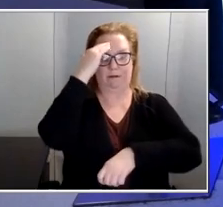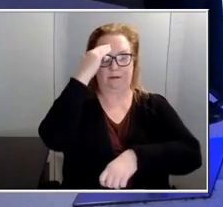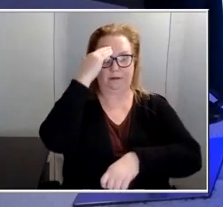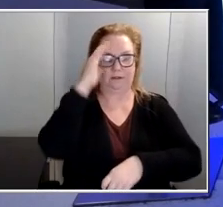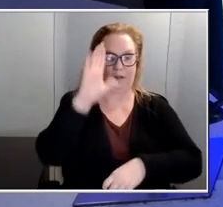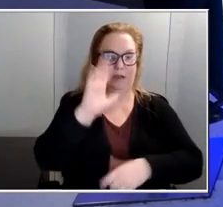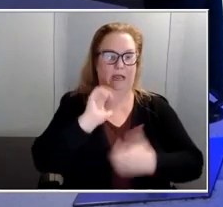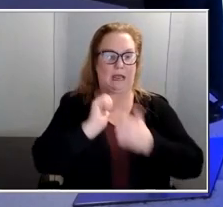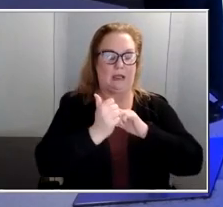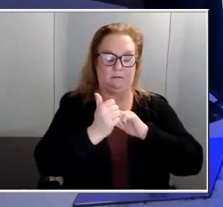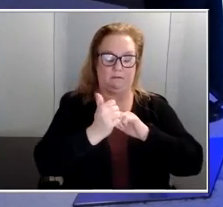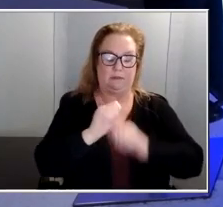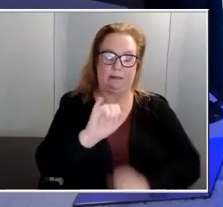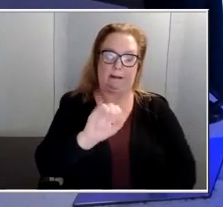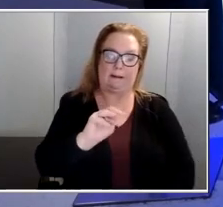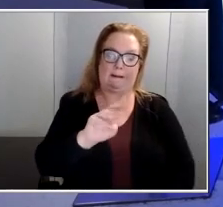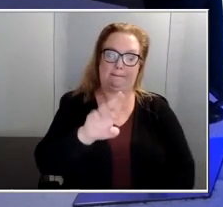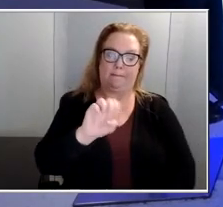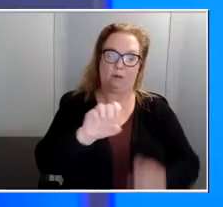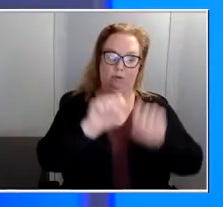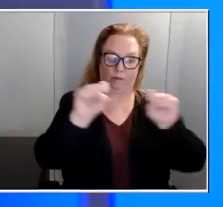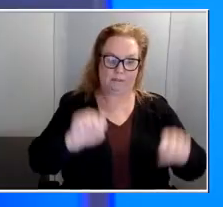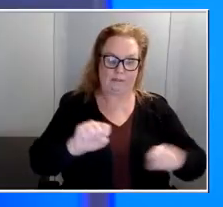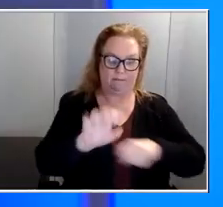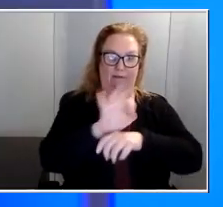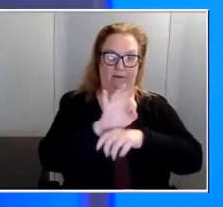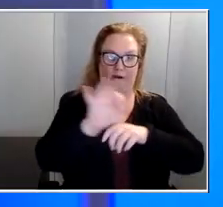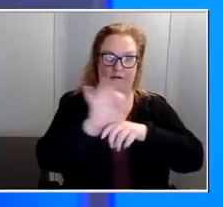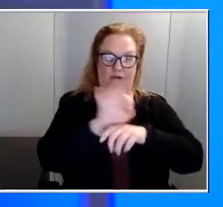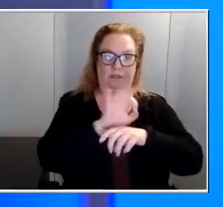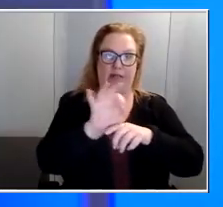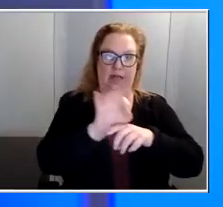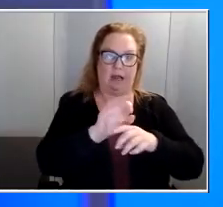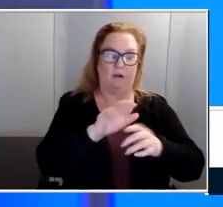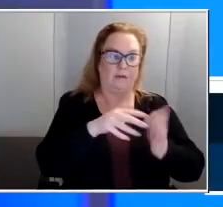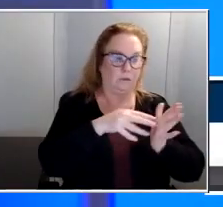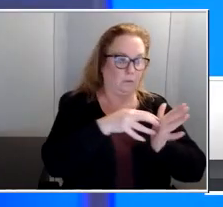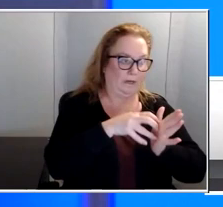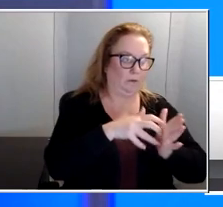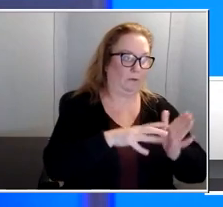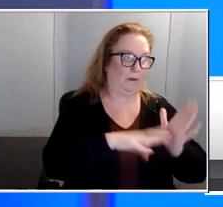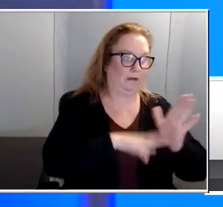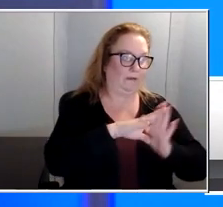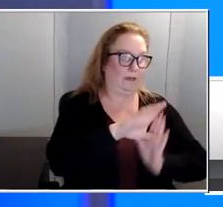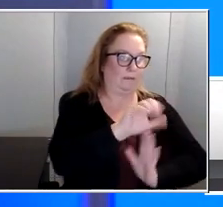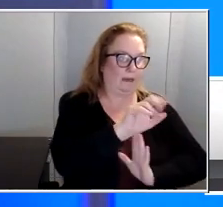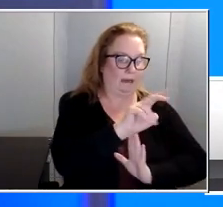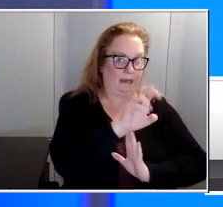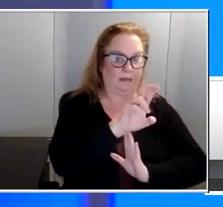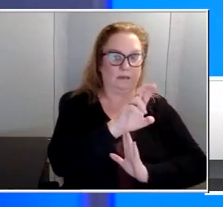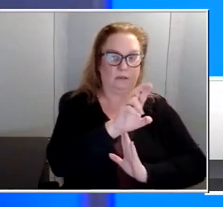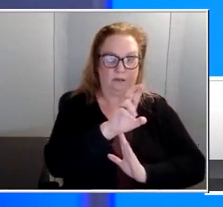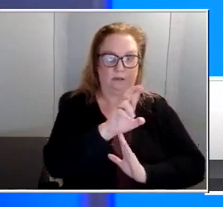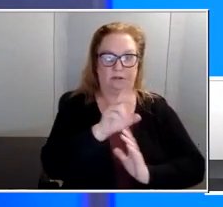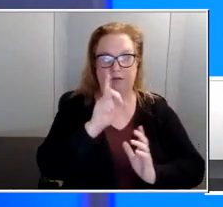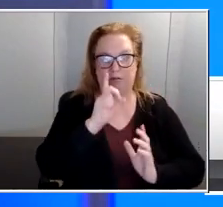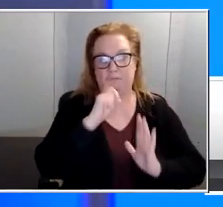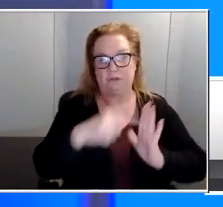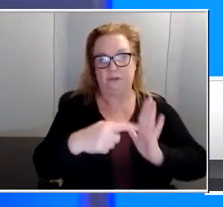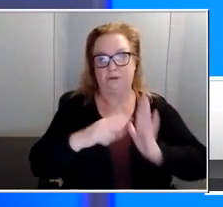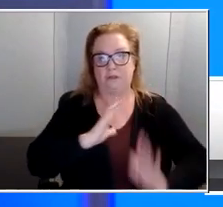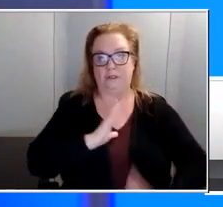functions and how it lets us down when we develop a cancer has allowed us to develop tools like CAR T-cell therapy